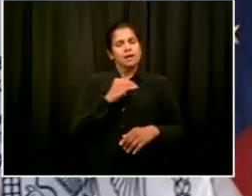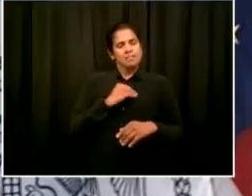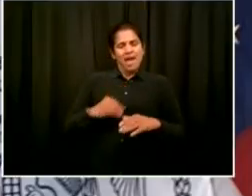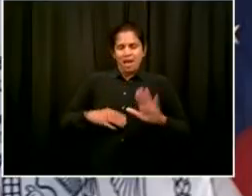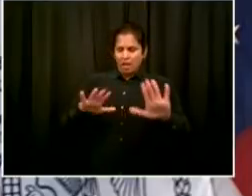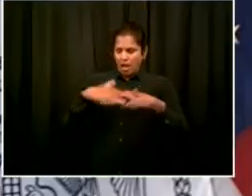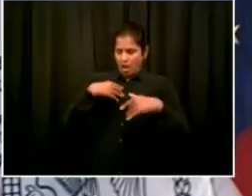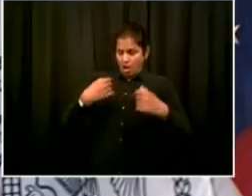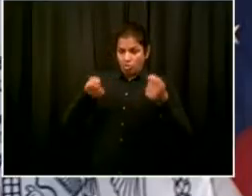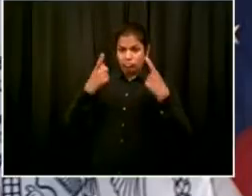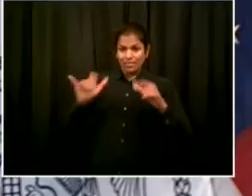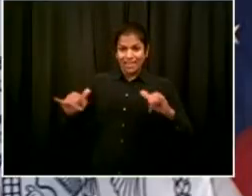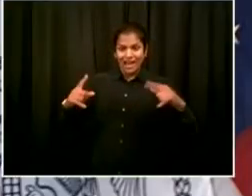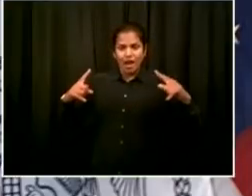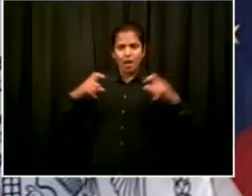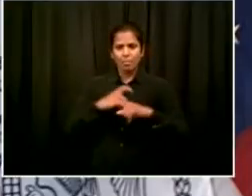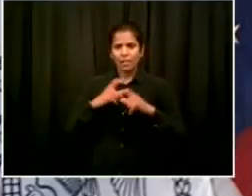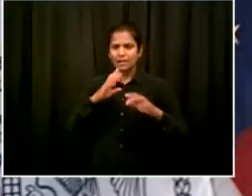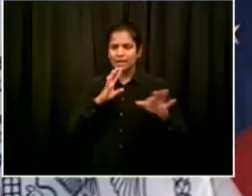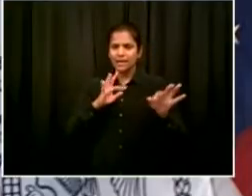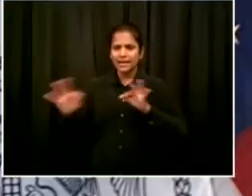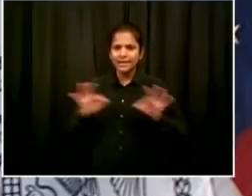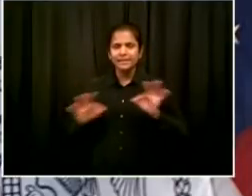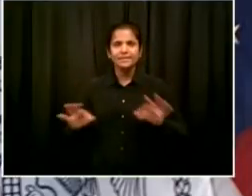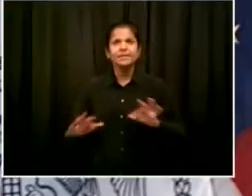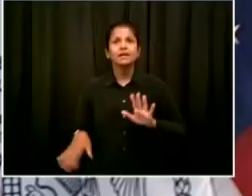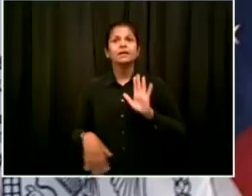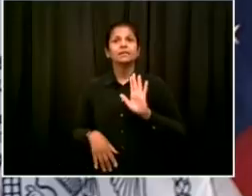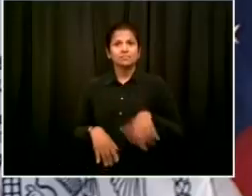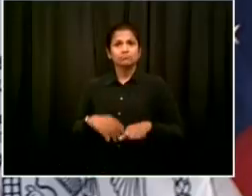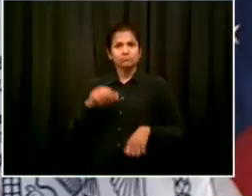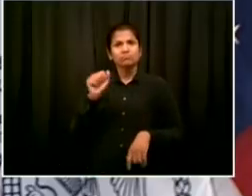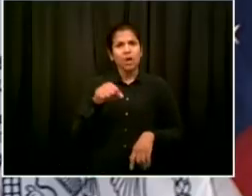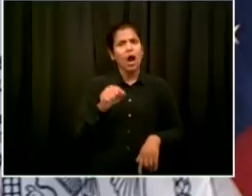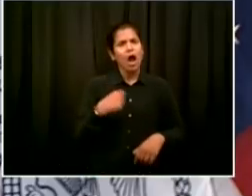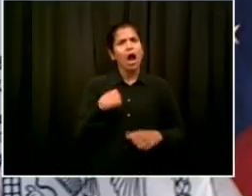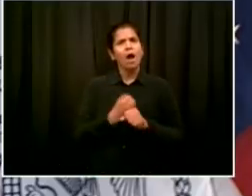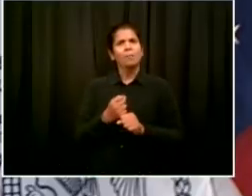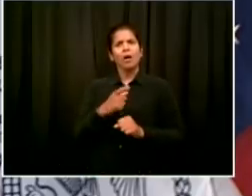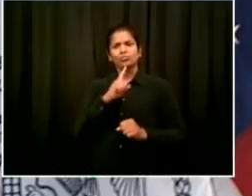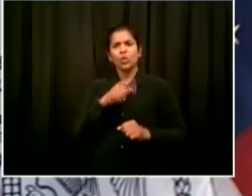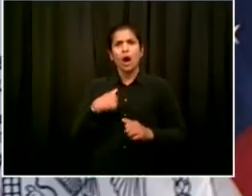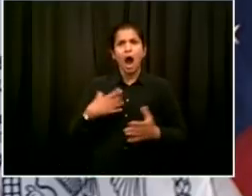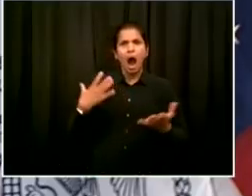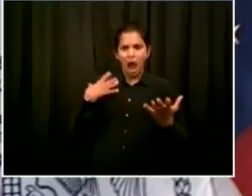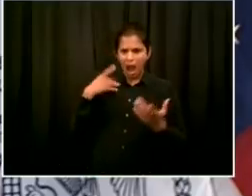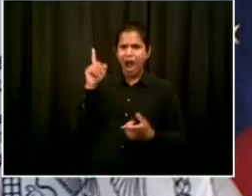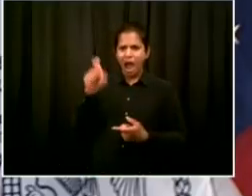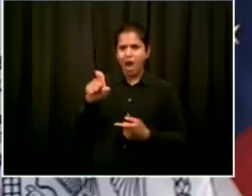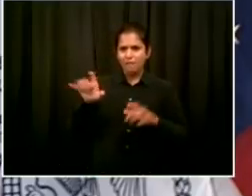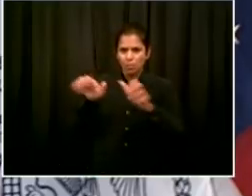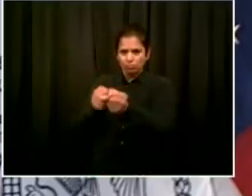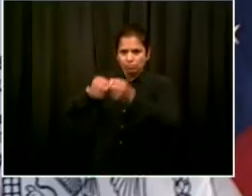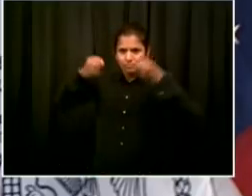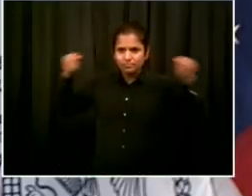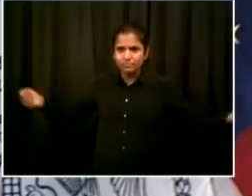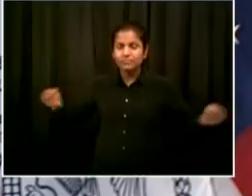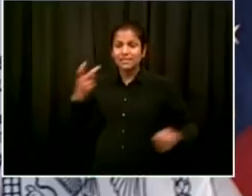right to be transparent with these records, and we finally won that right a few weeks ago. I want that out there, but